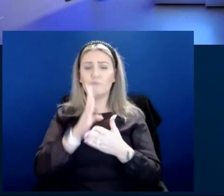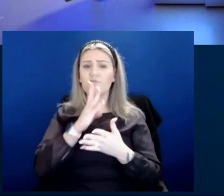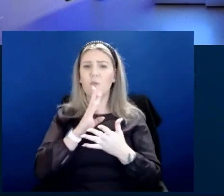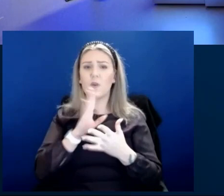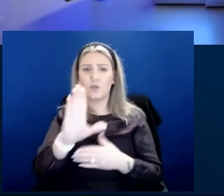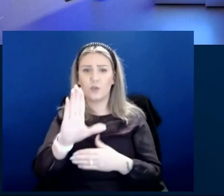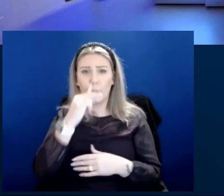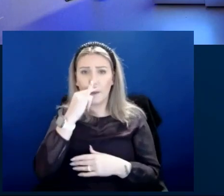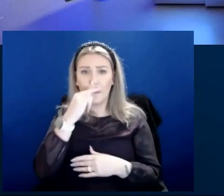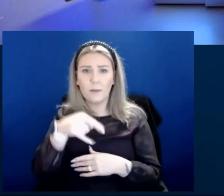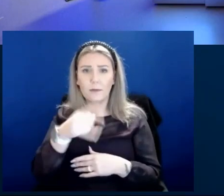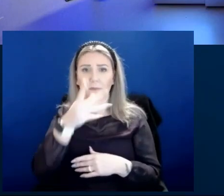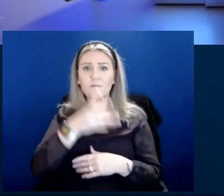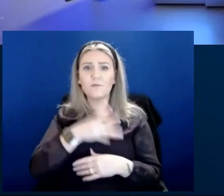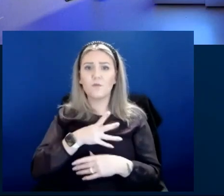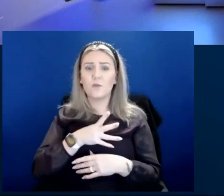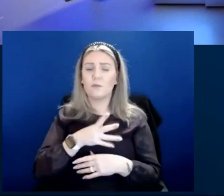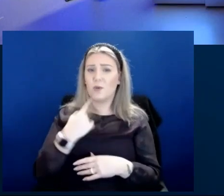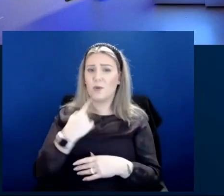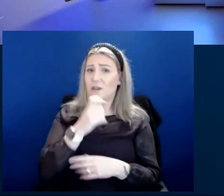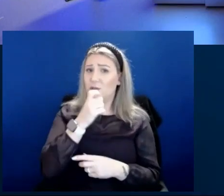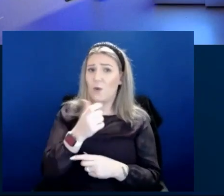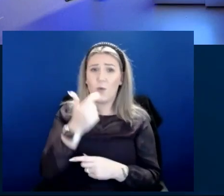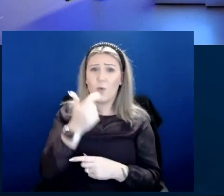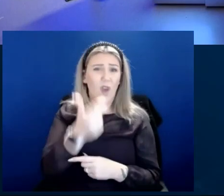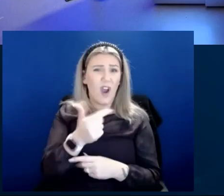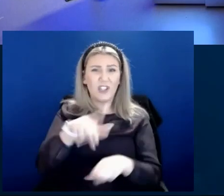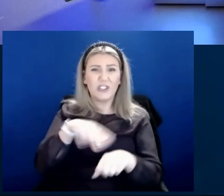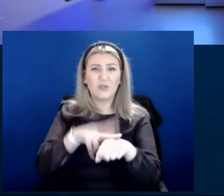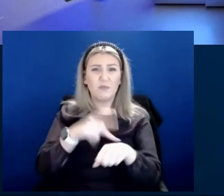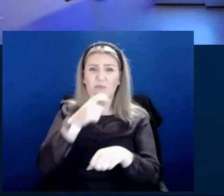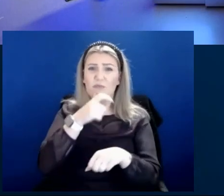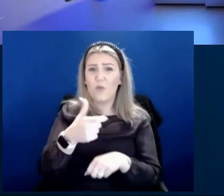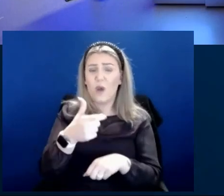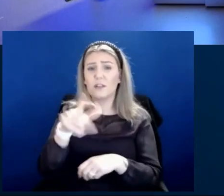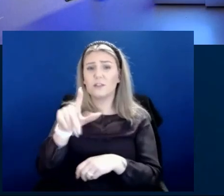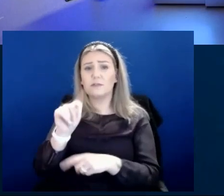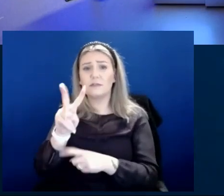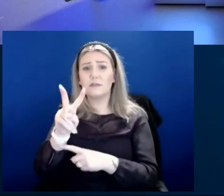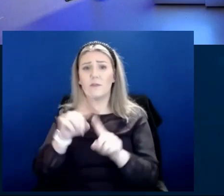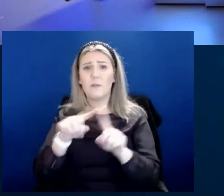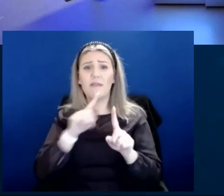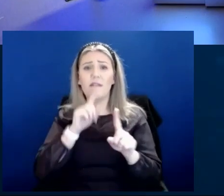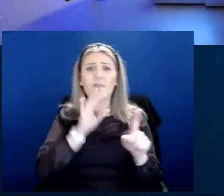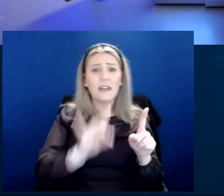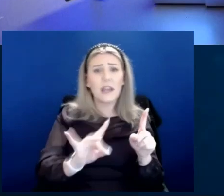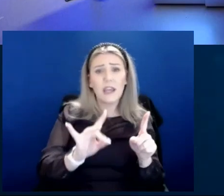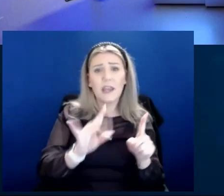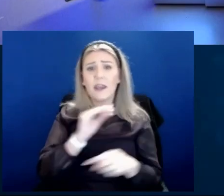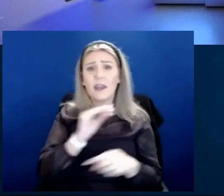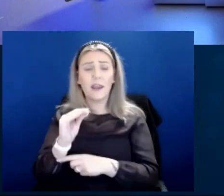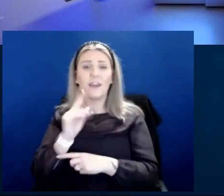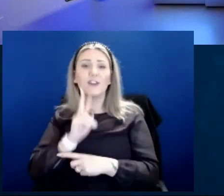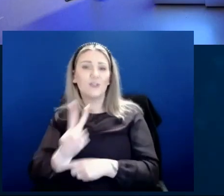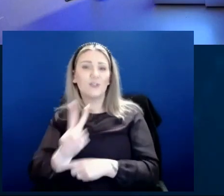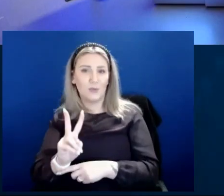says that they don't normally watch TV, but they have an 8 and a 2-year-old. 2-year-old's pretty young,